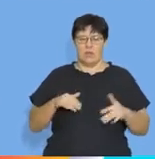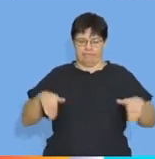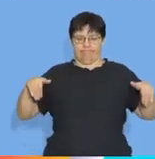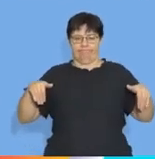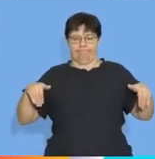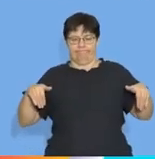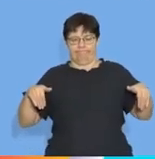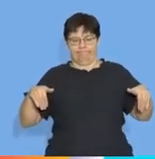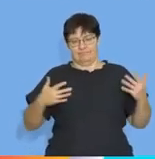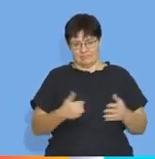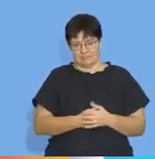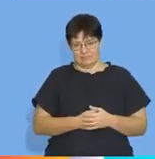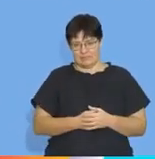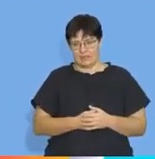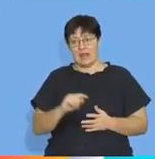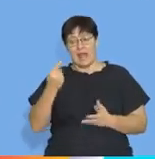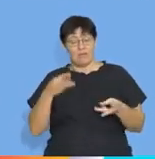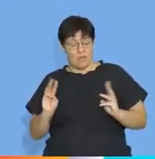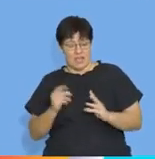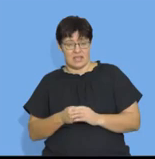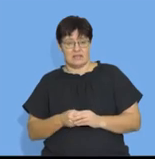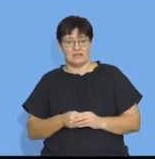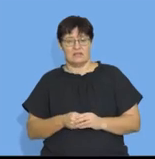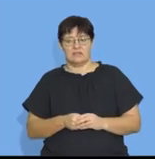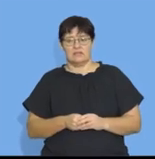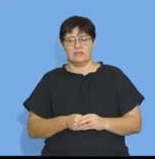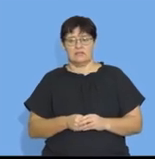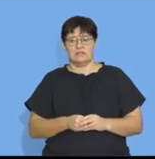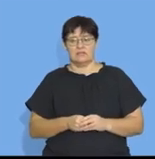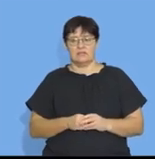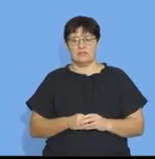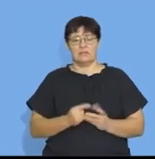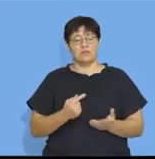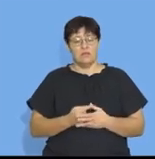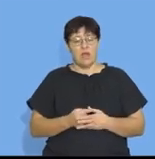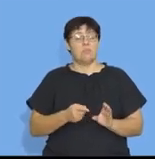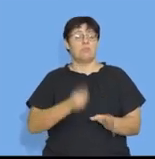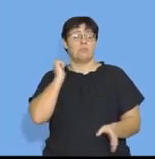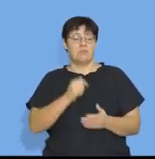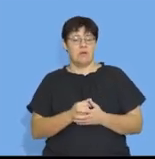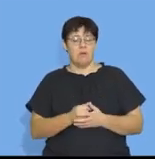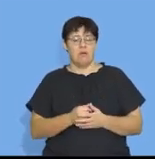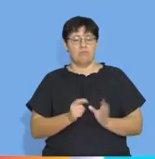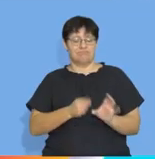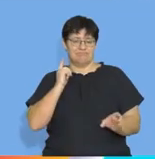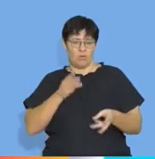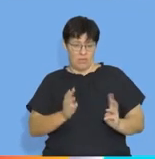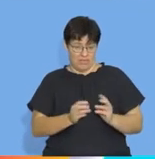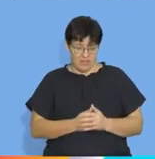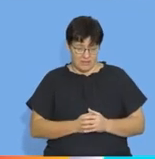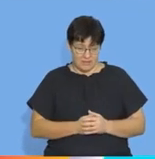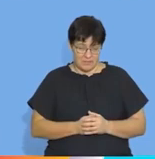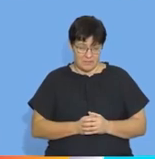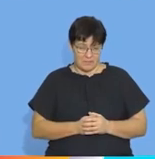contraception, it's abstinence. One other method that we refer to is coitus interruptus, or the withdrawal